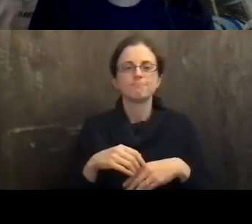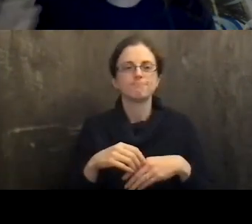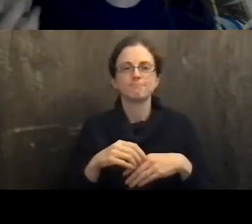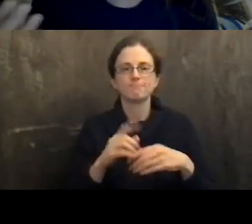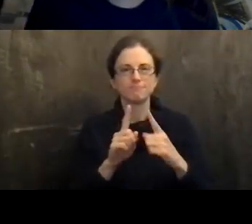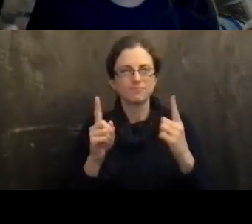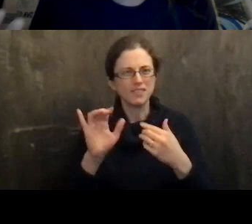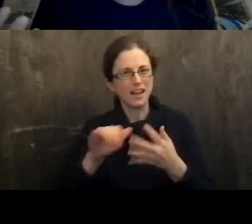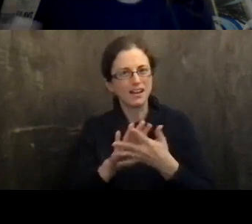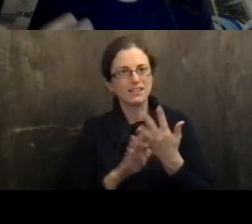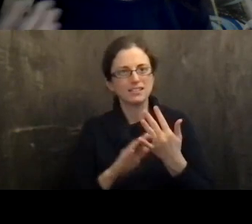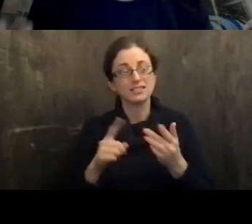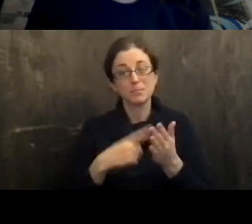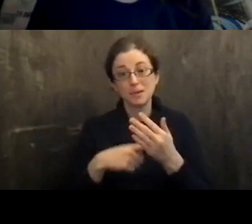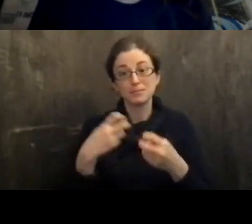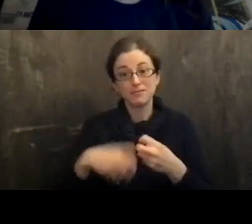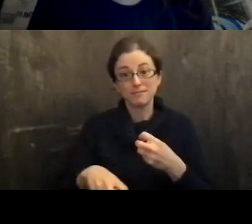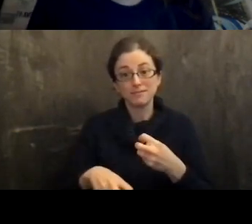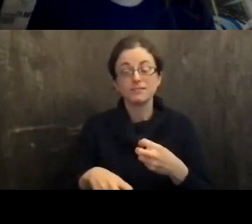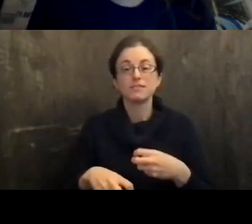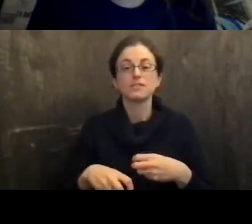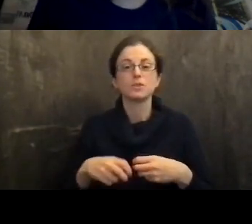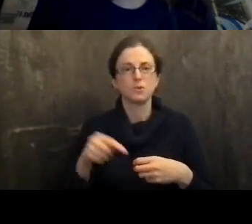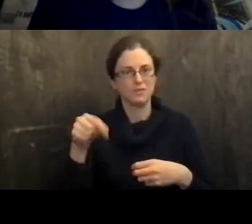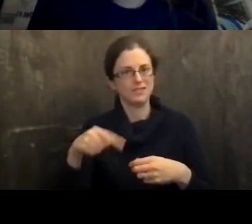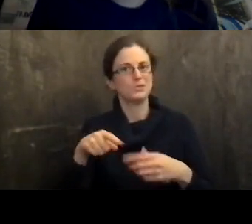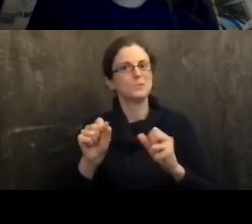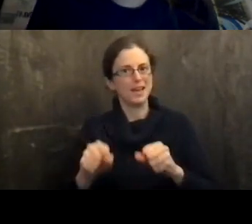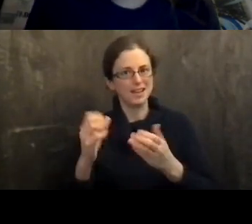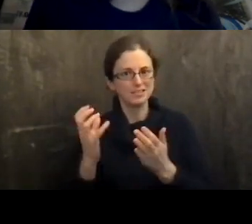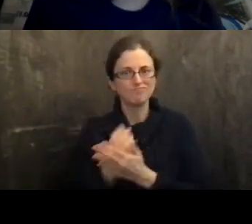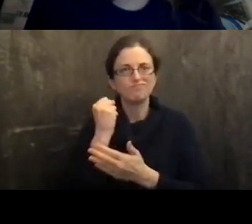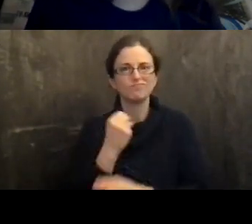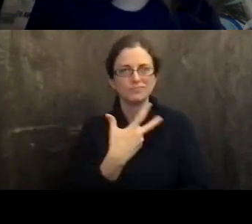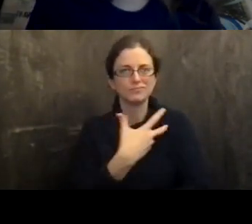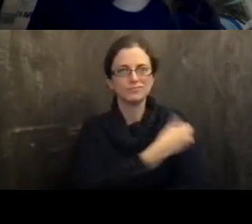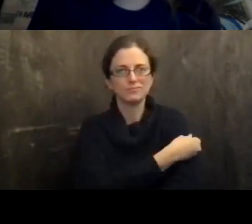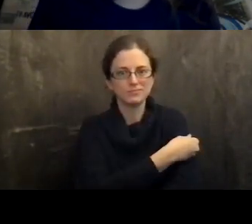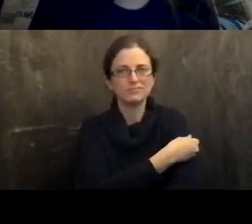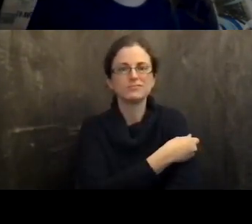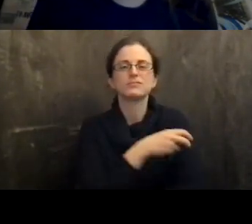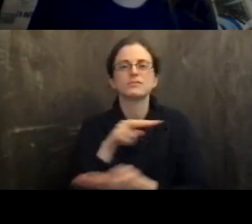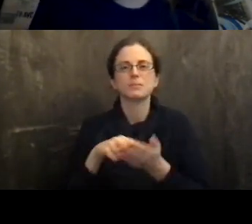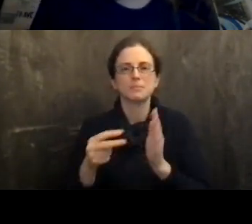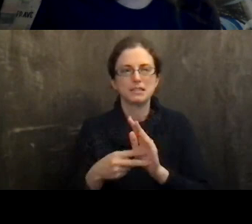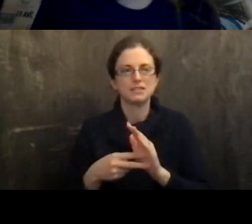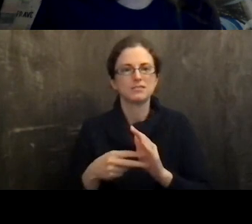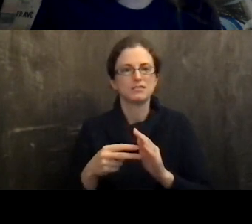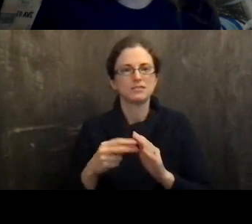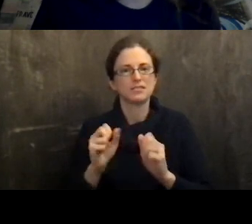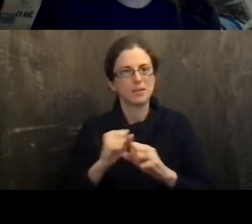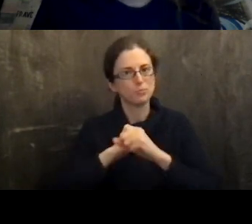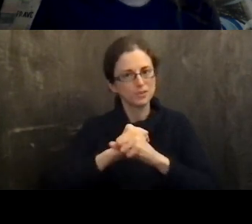ventilations that are independent of a child's developmental level and behavior, are a huge asset that can really protect our